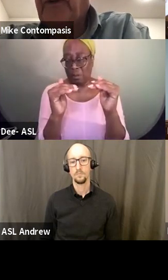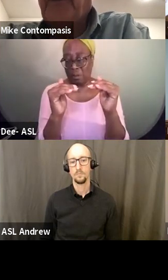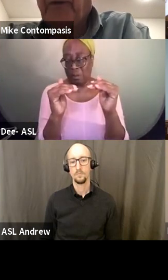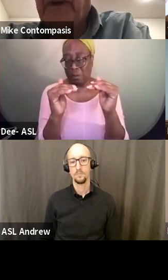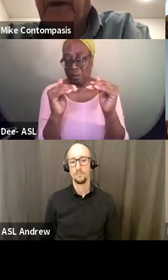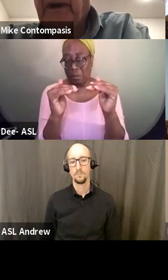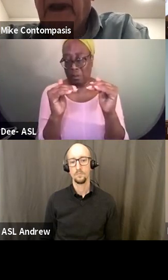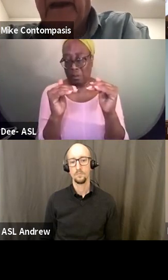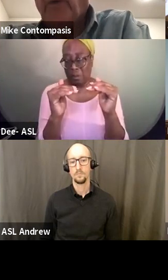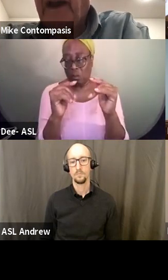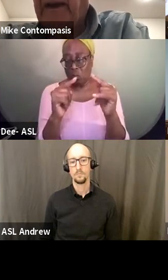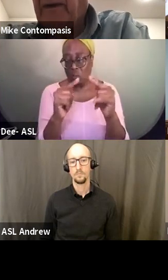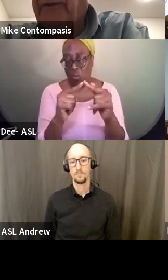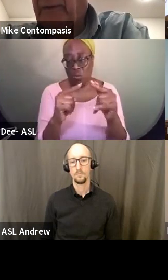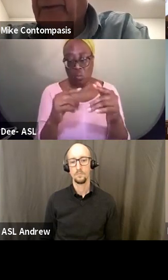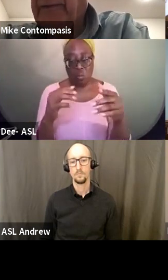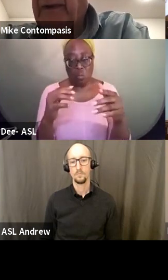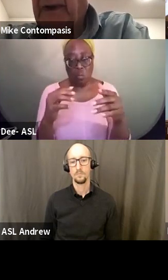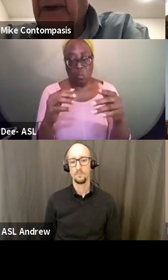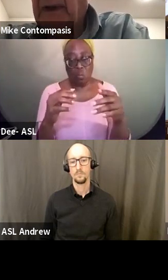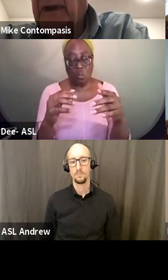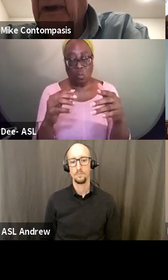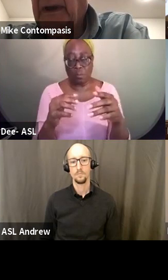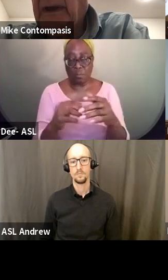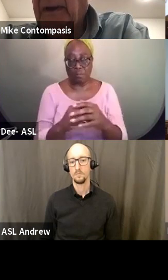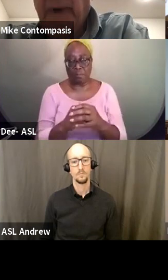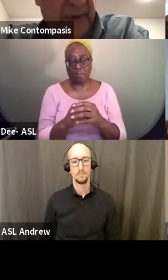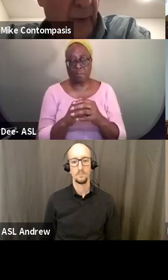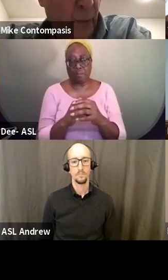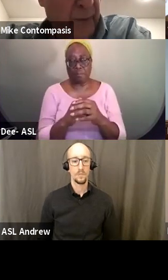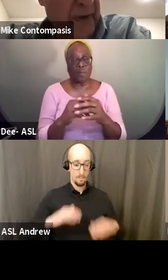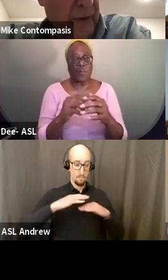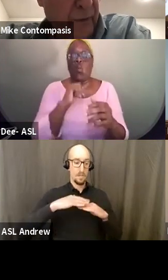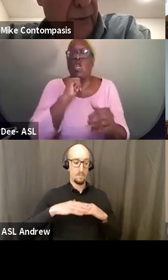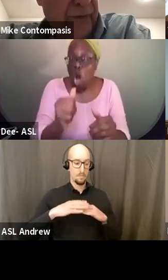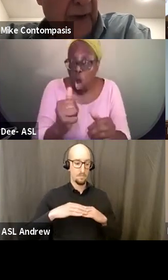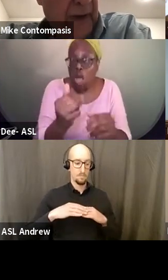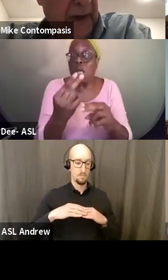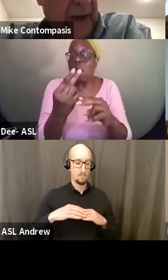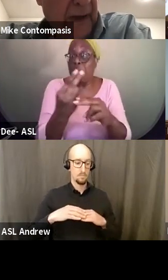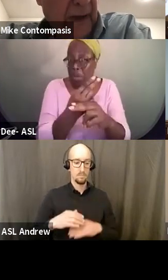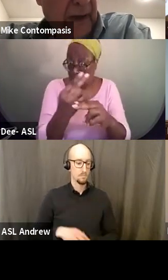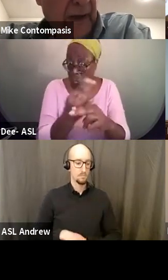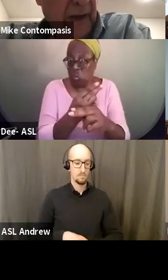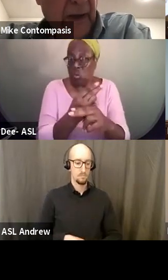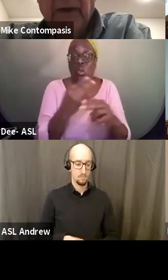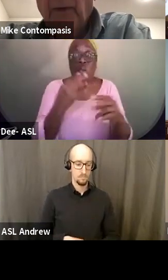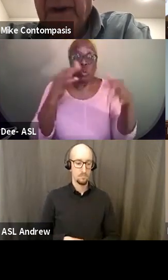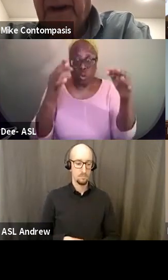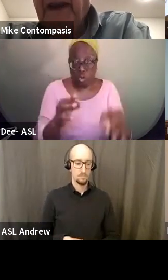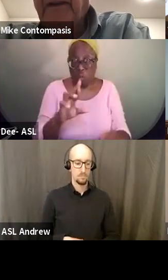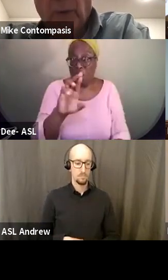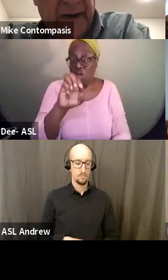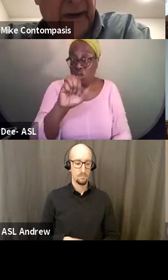used to determine any ranking of students, but would be used